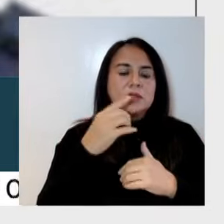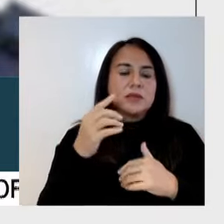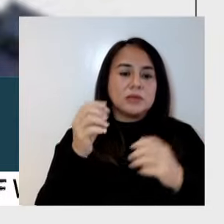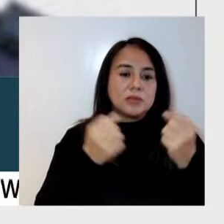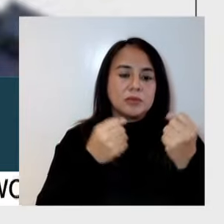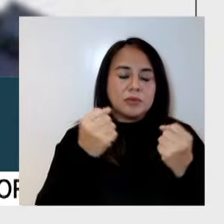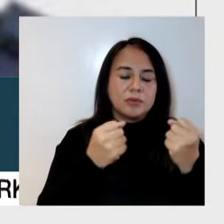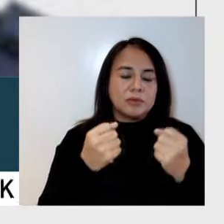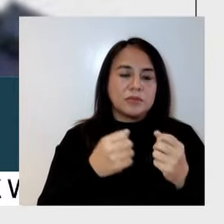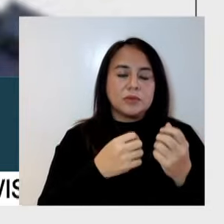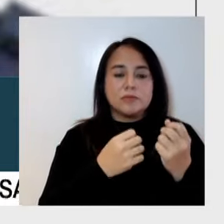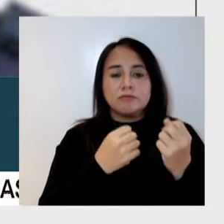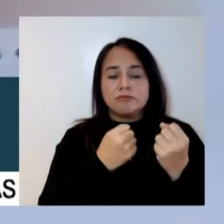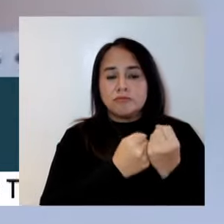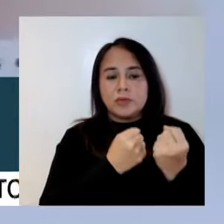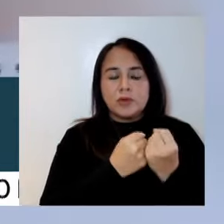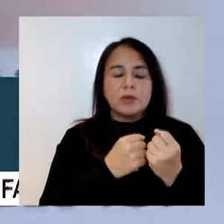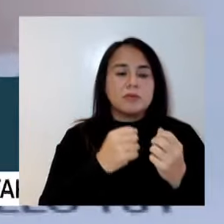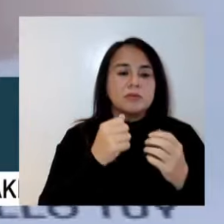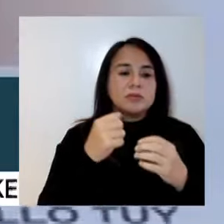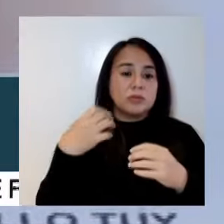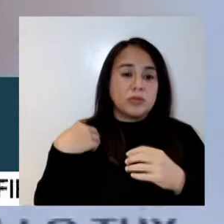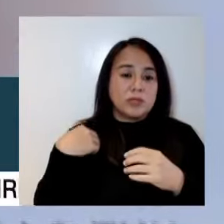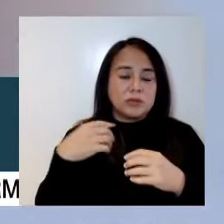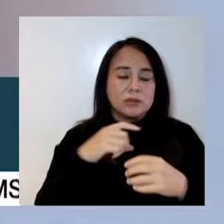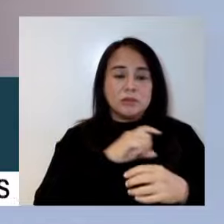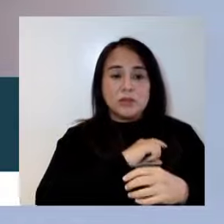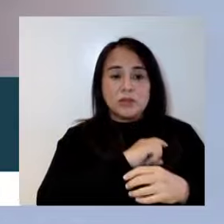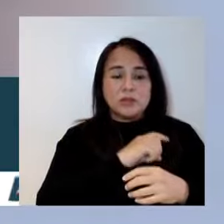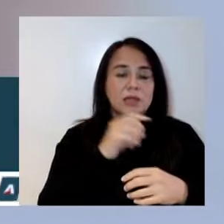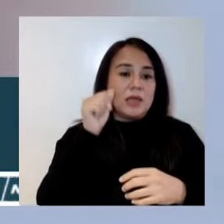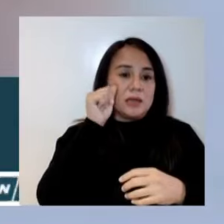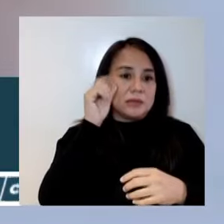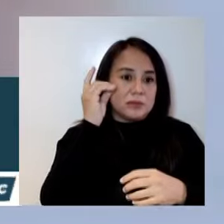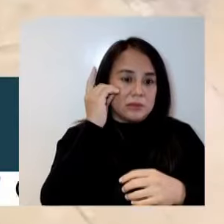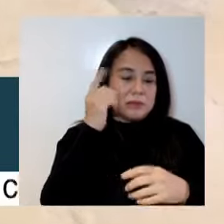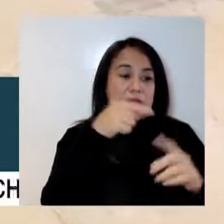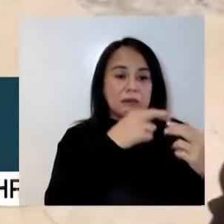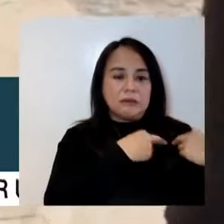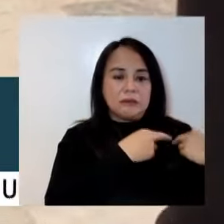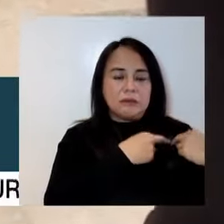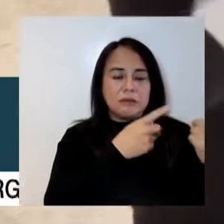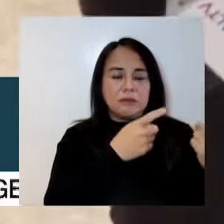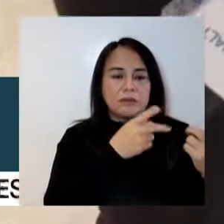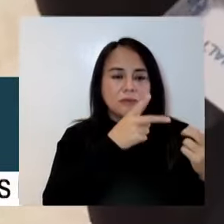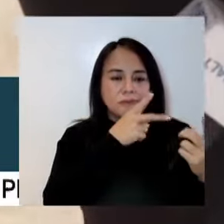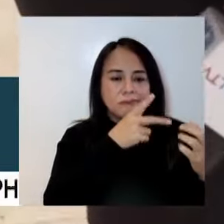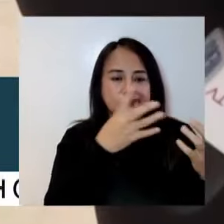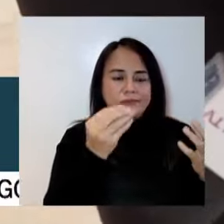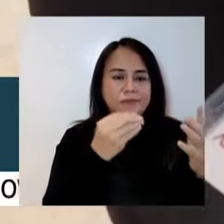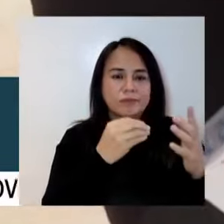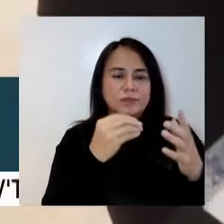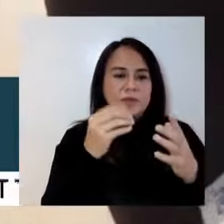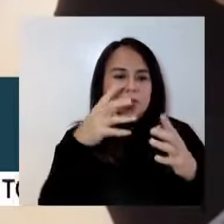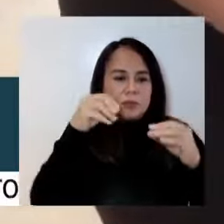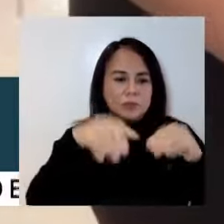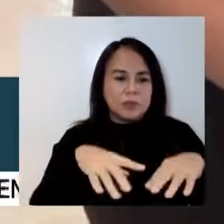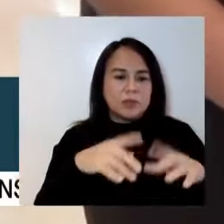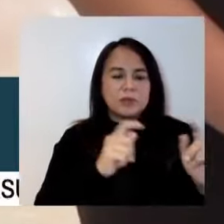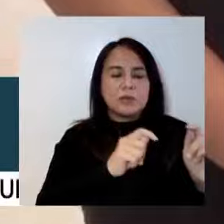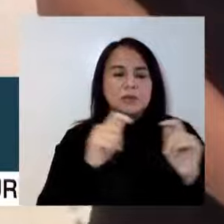of Police Major Alan De Castro, who is considered the main suspect in Catherine's disappearance. They want the case to be transferred to the Regional